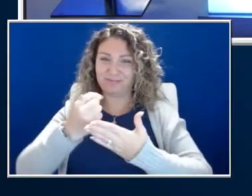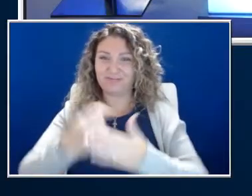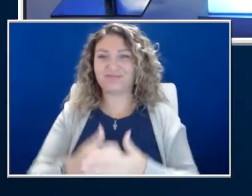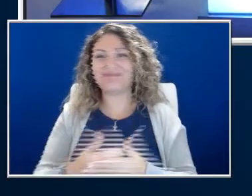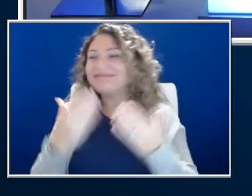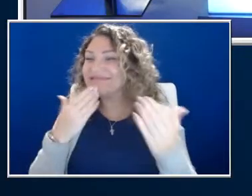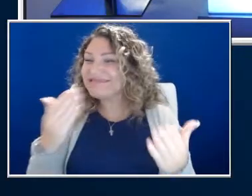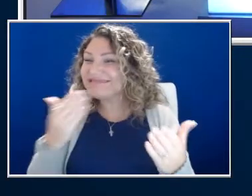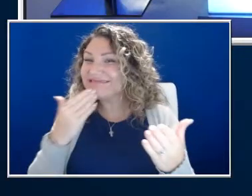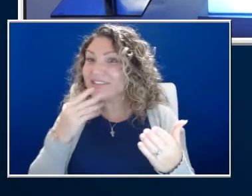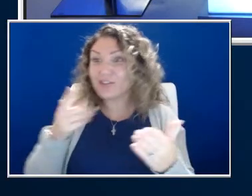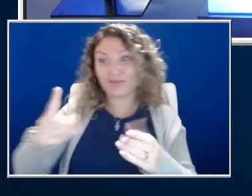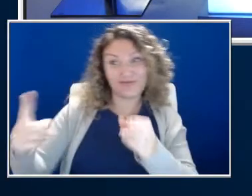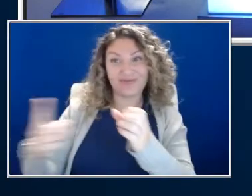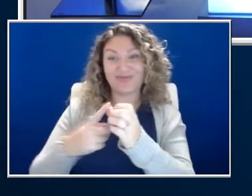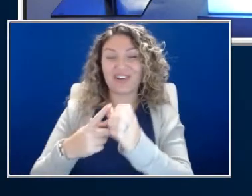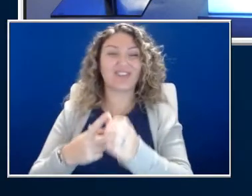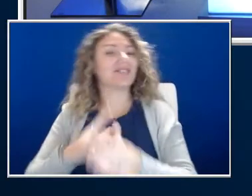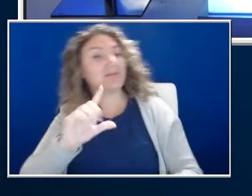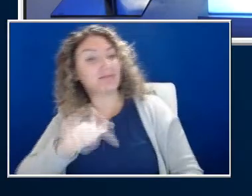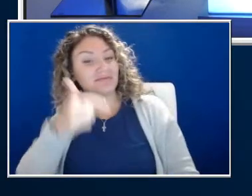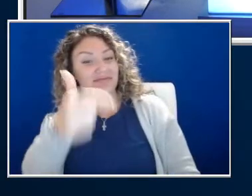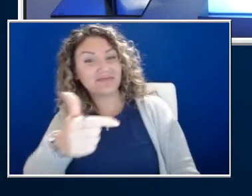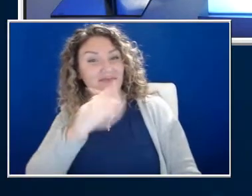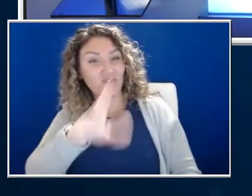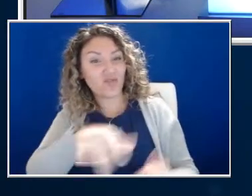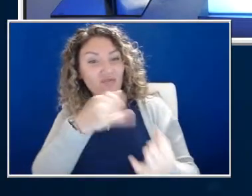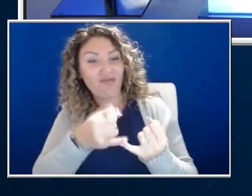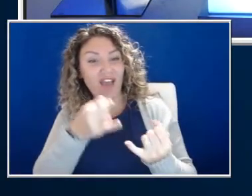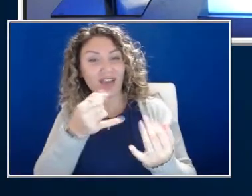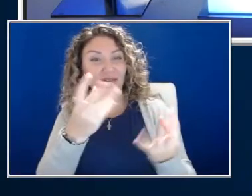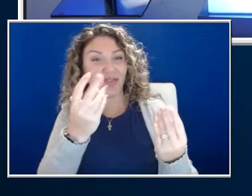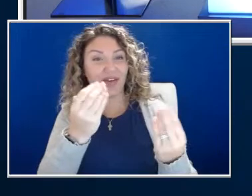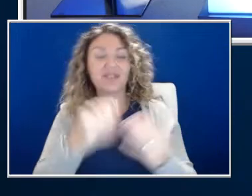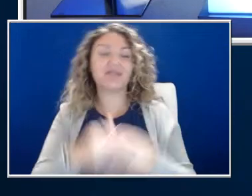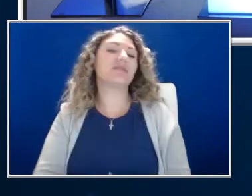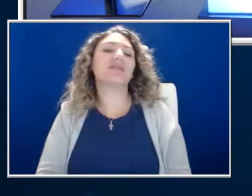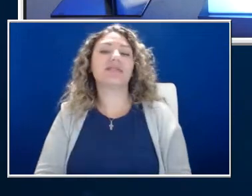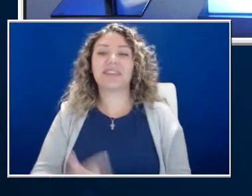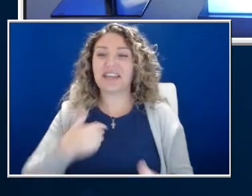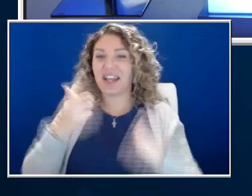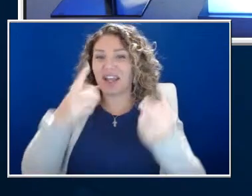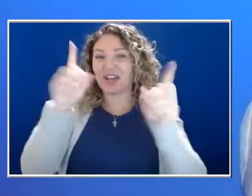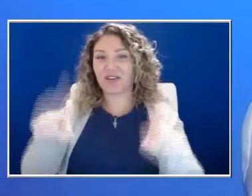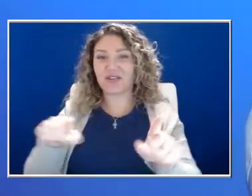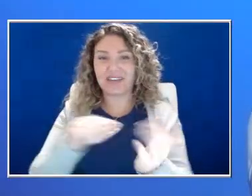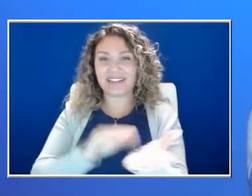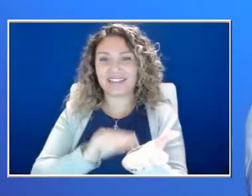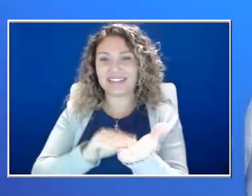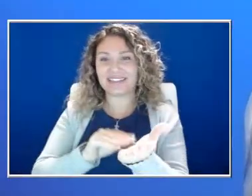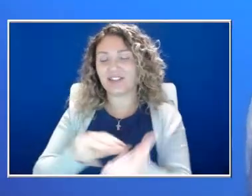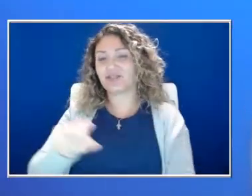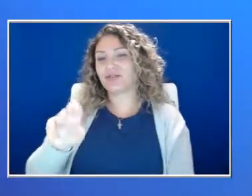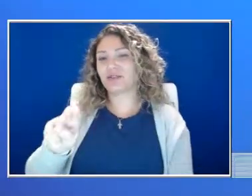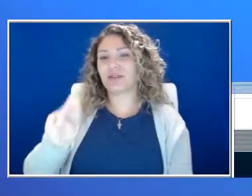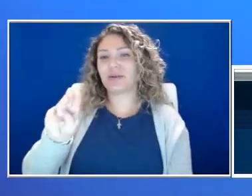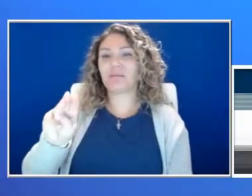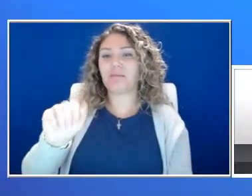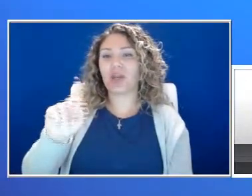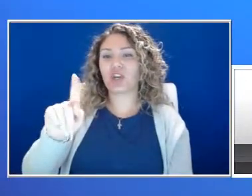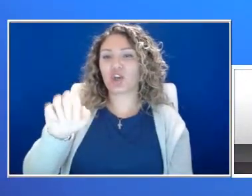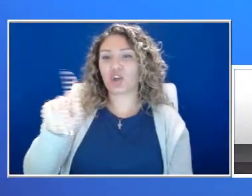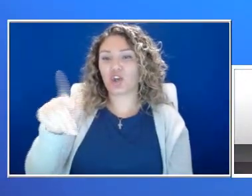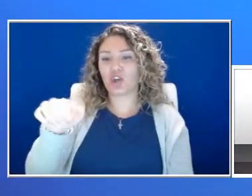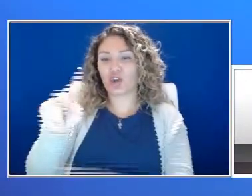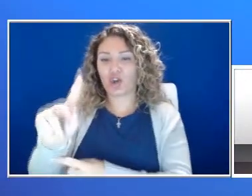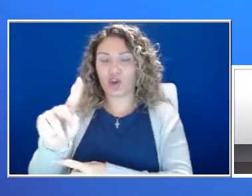going first. Dr. Abdullah, the final thoughts. Well, I agree with what Dr. McGurk has said about the future of the CAR T-cell, but I want to add one more